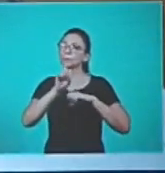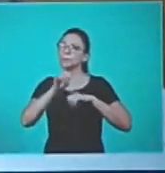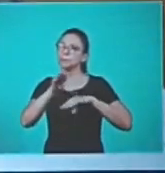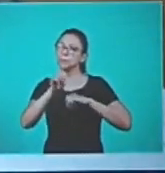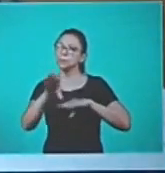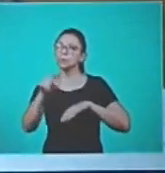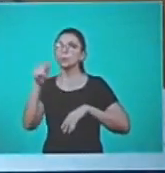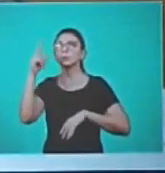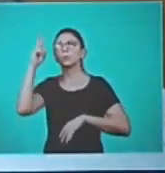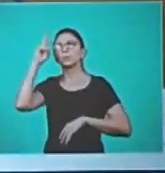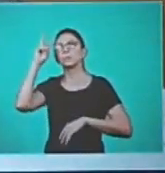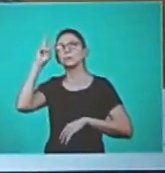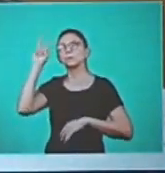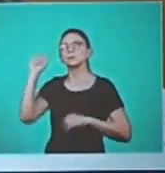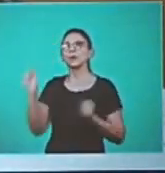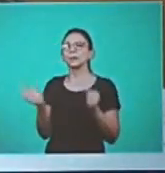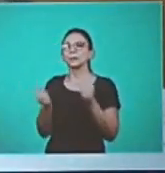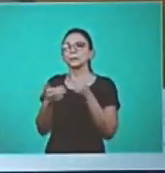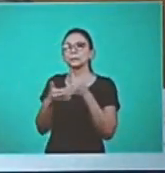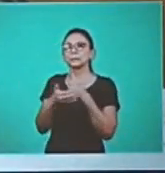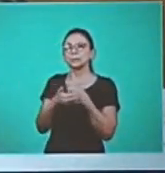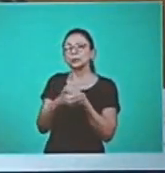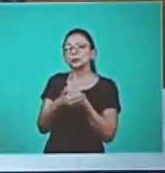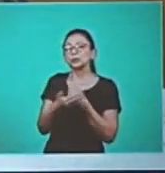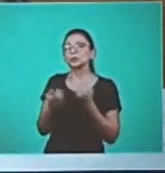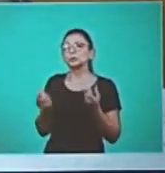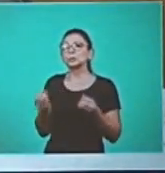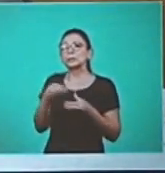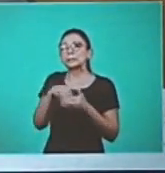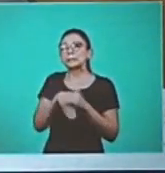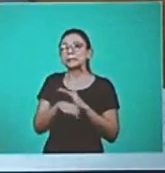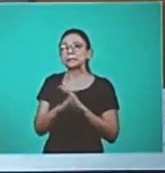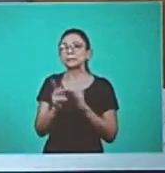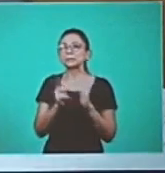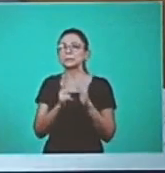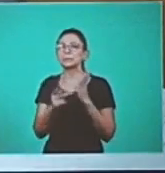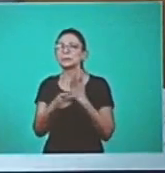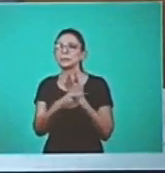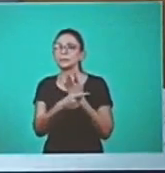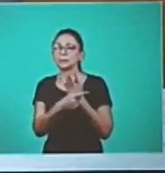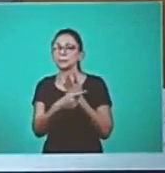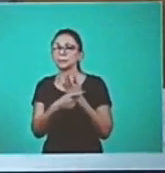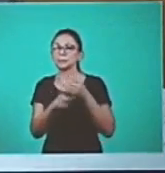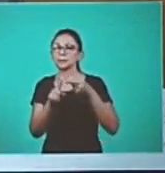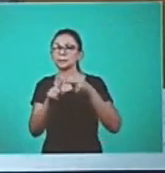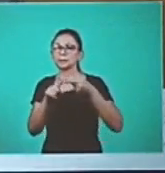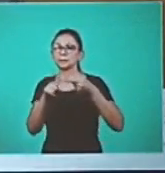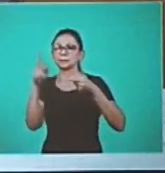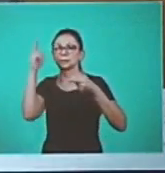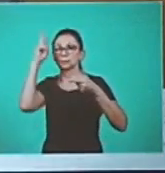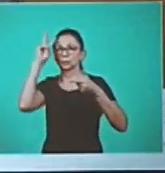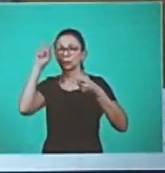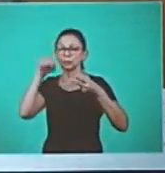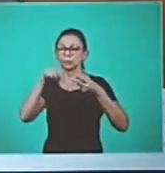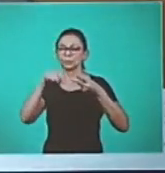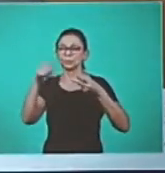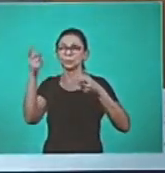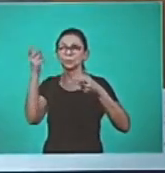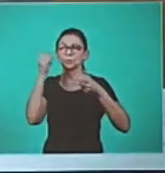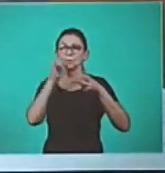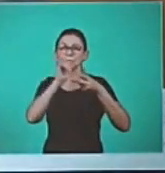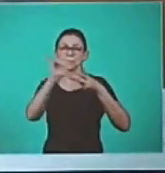but behind it, it had a prophetic character of the parable. So this is going to be clearer to the